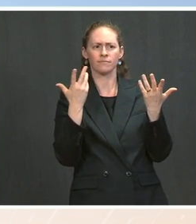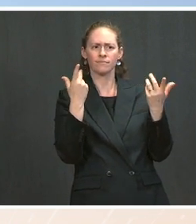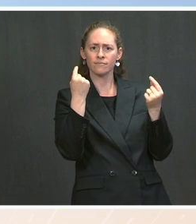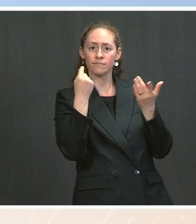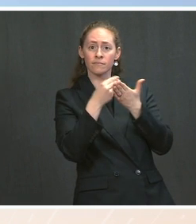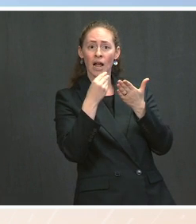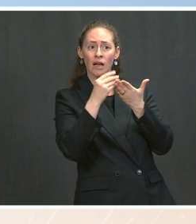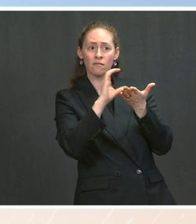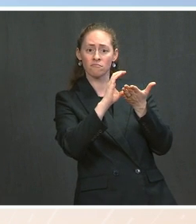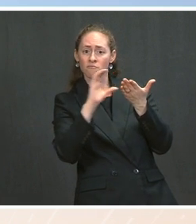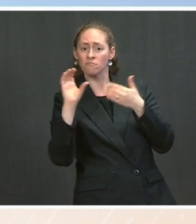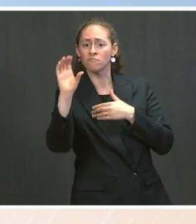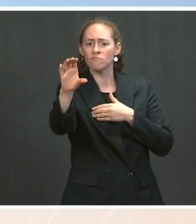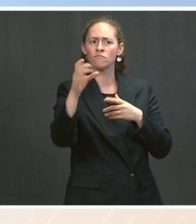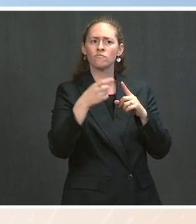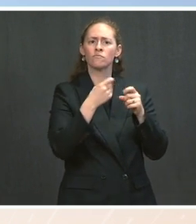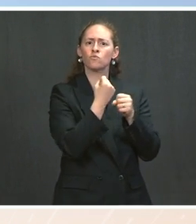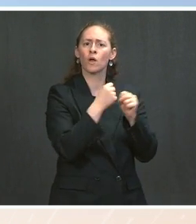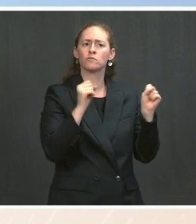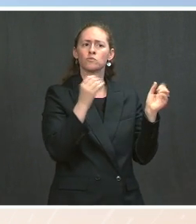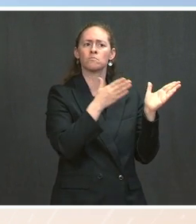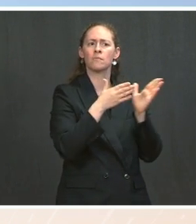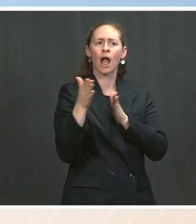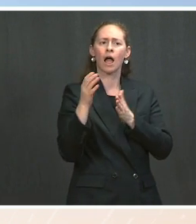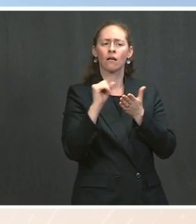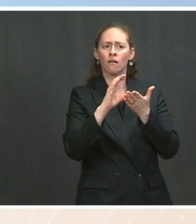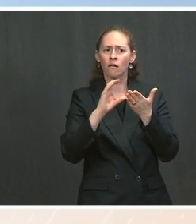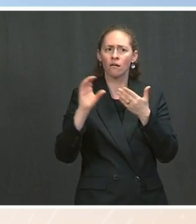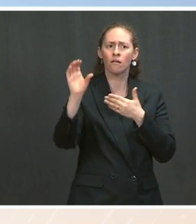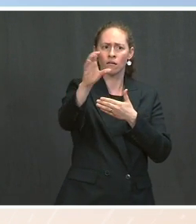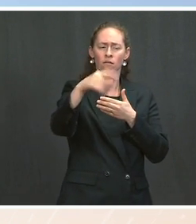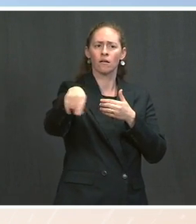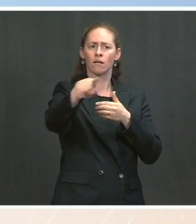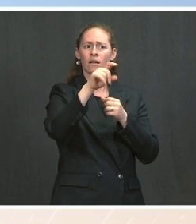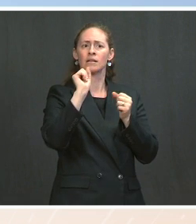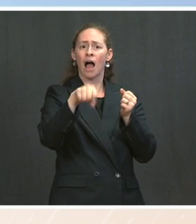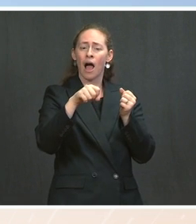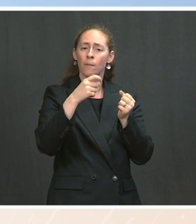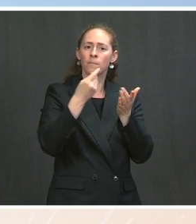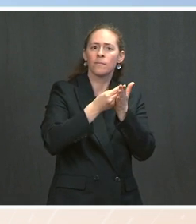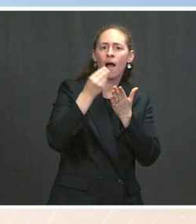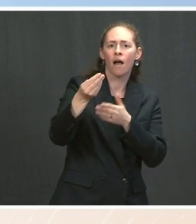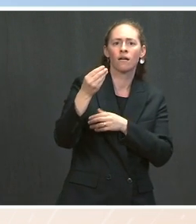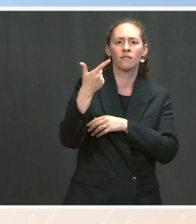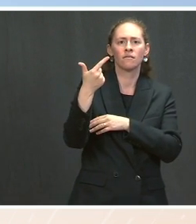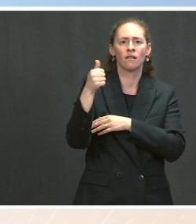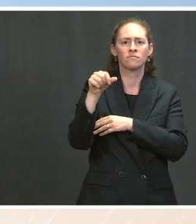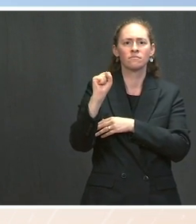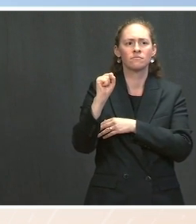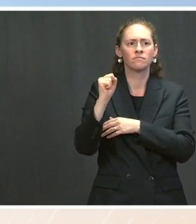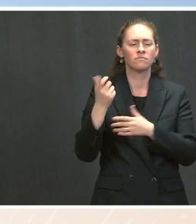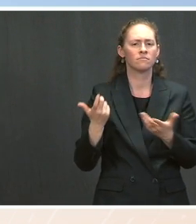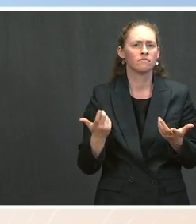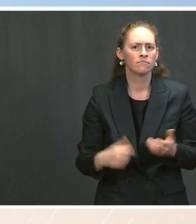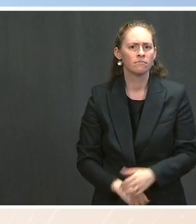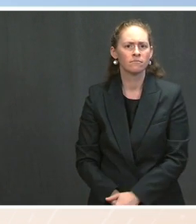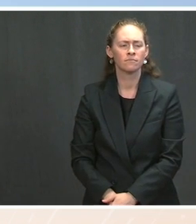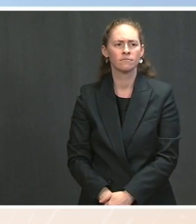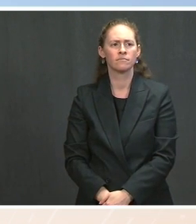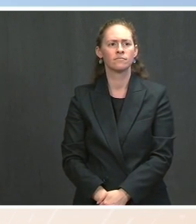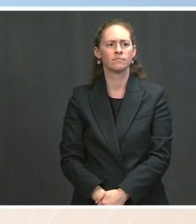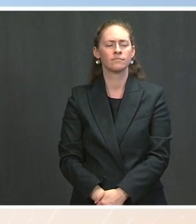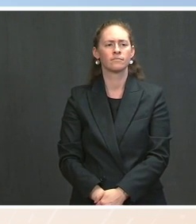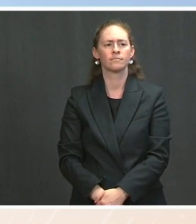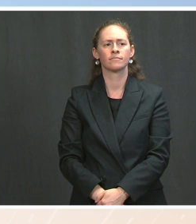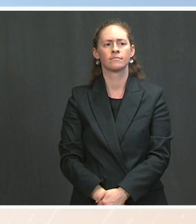it? Well, first I would say that the president's plans, his proposals, whether it was the American Rescue Plan, his American Jobs Plan, his